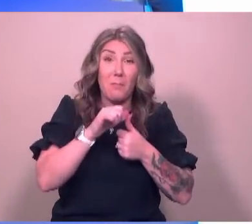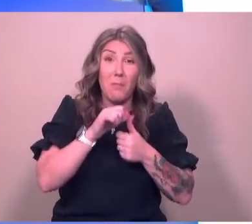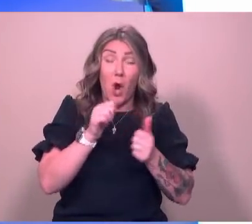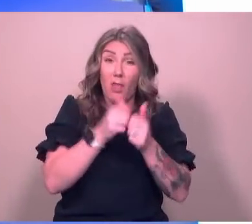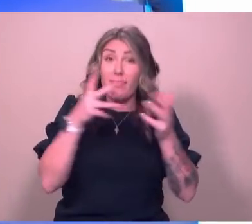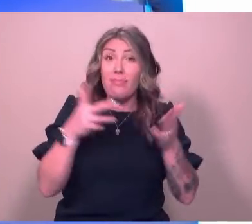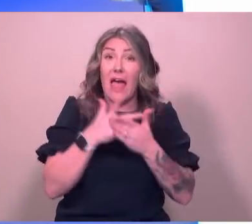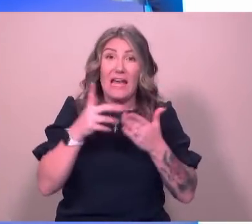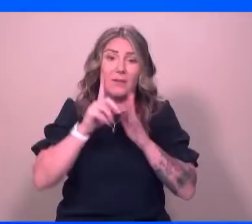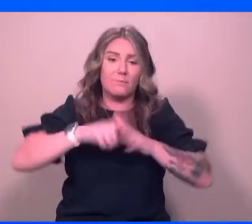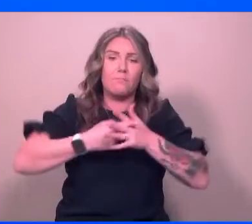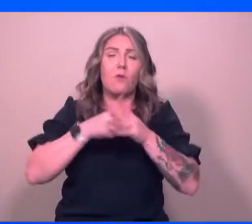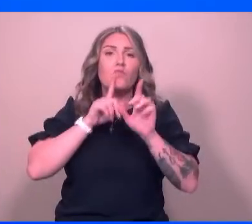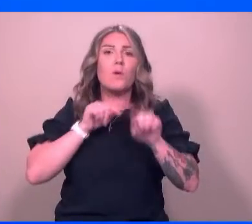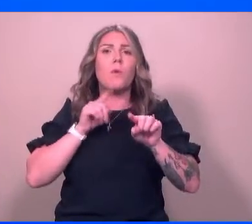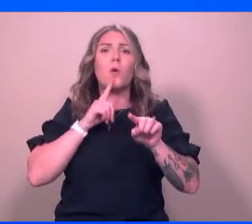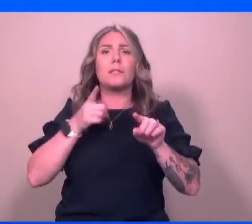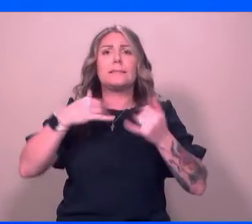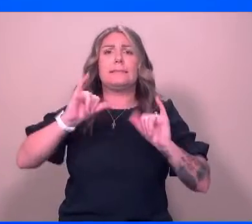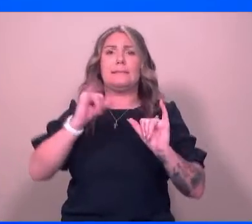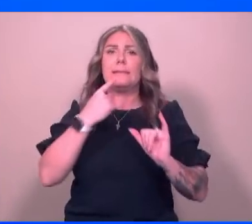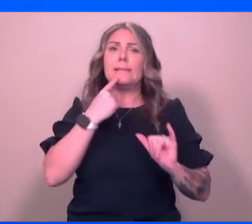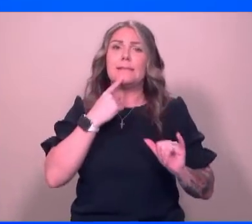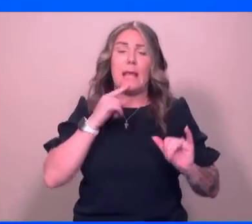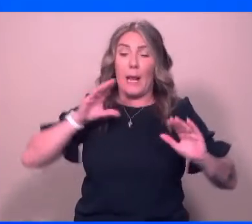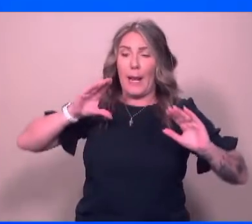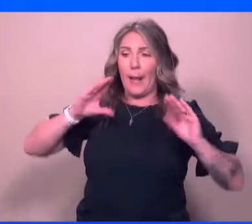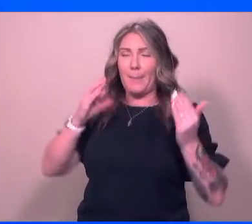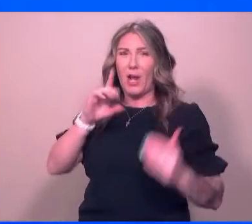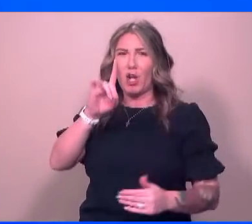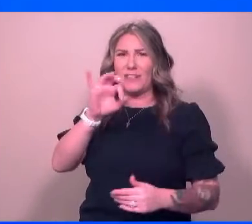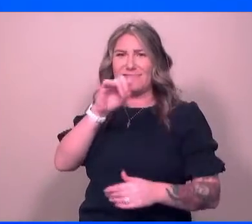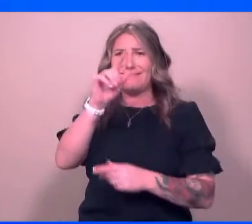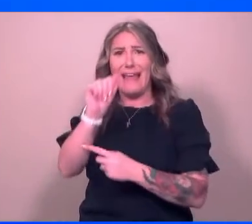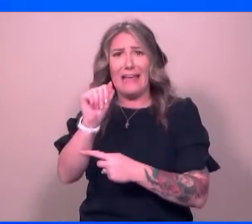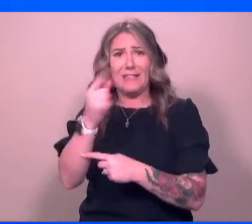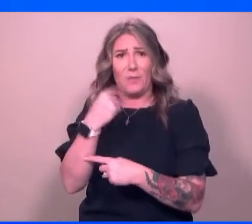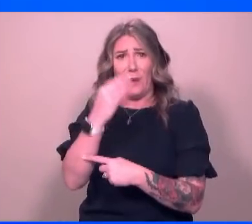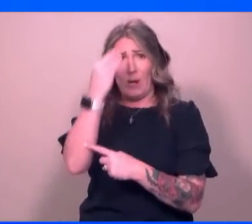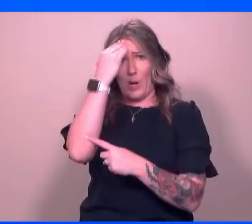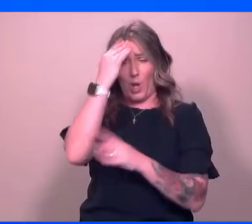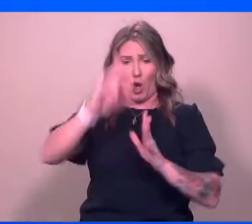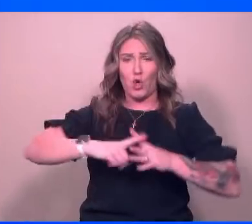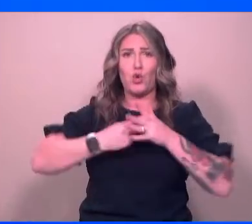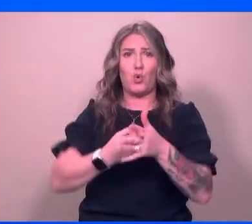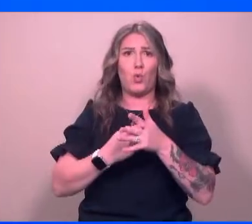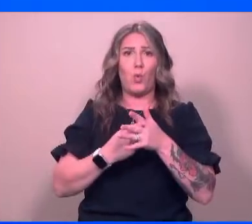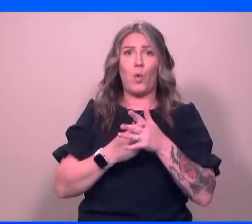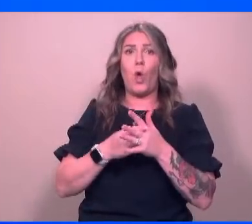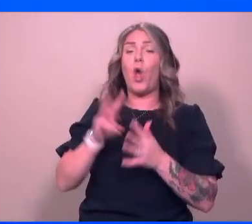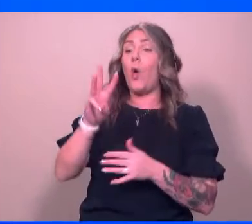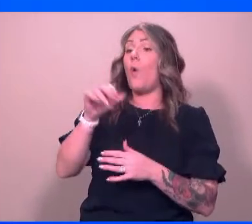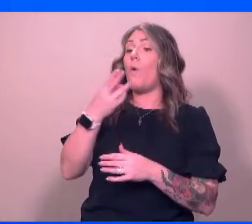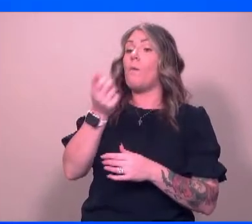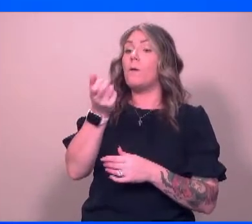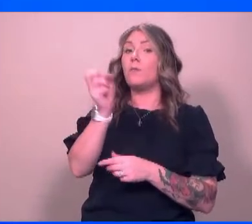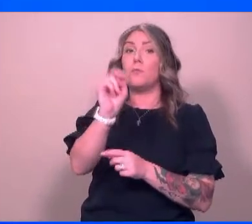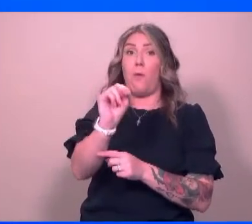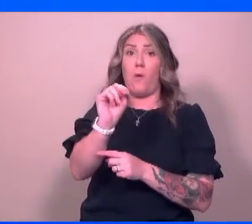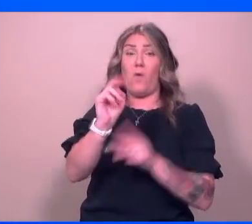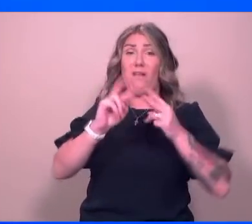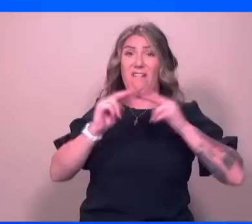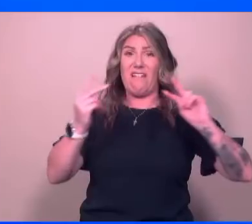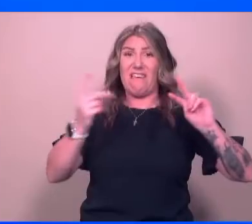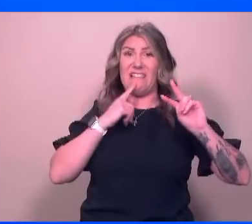initial reports, they still say compared to Delta. Well, we know that the original ancestral Wuhan isolate did pretty well